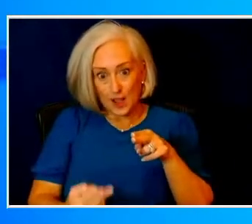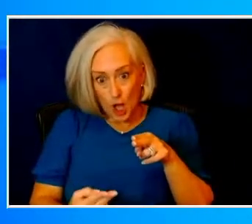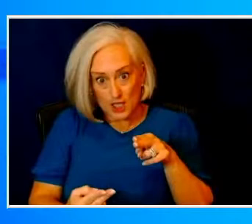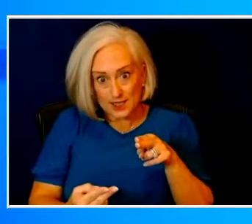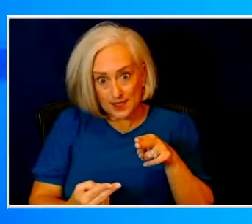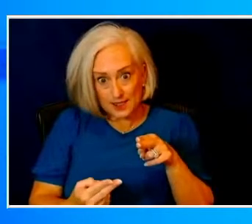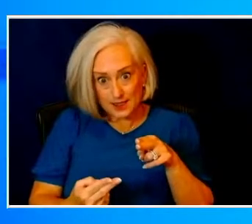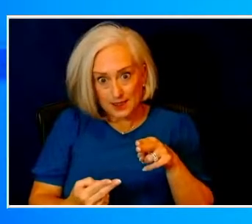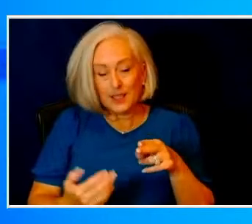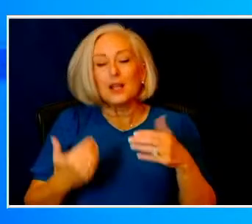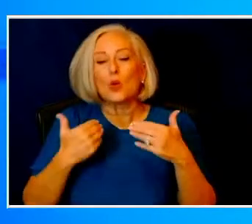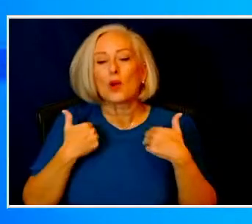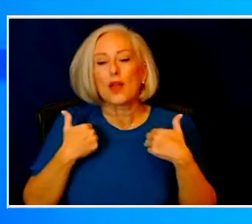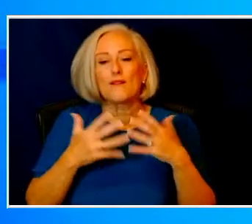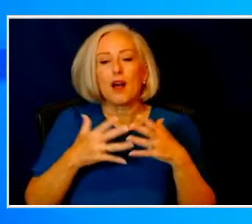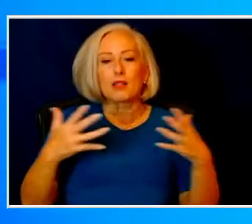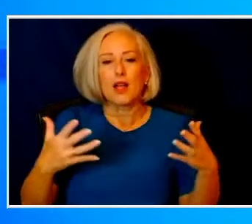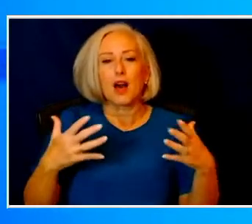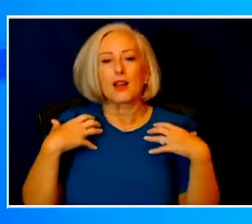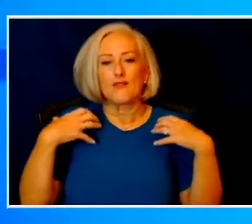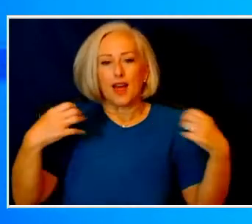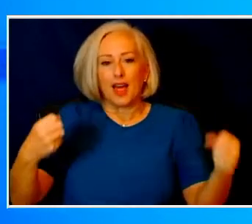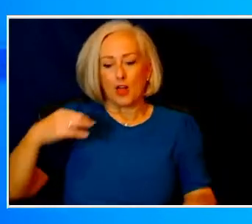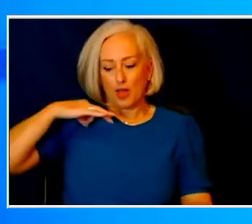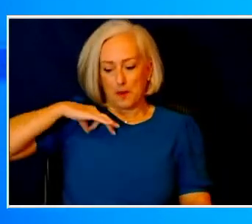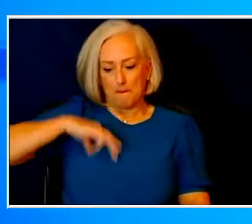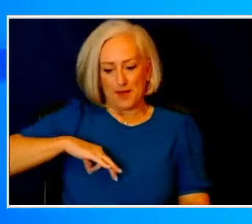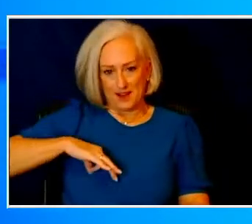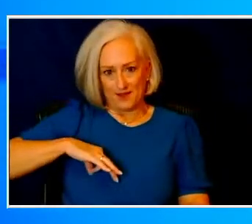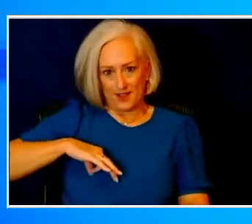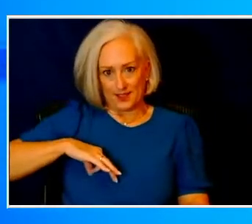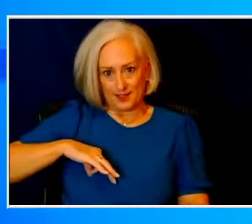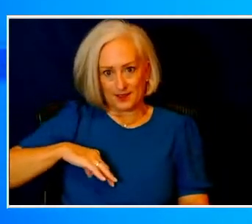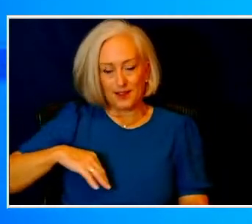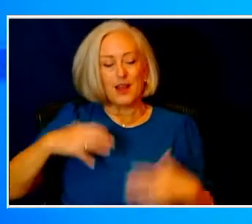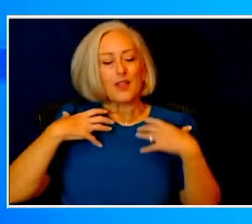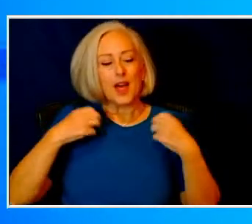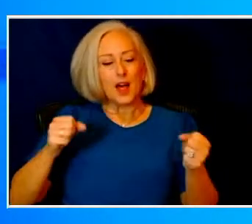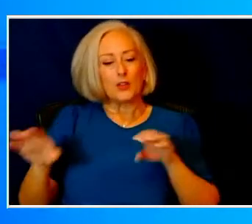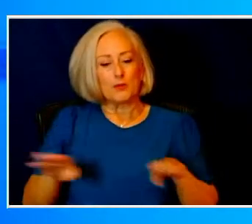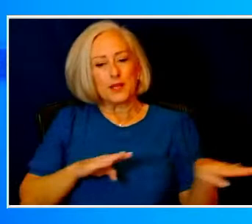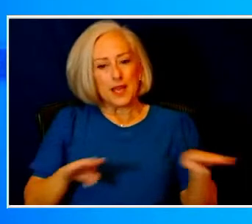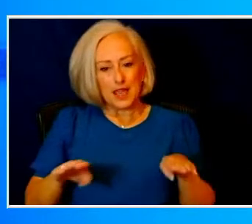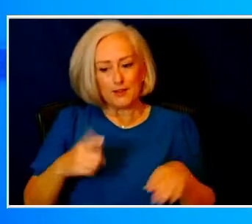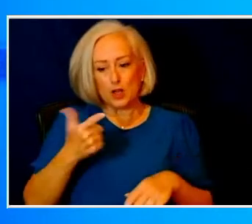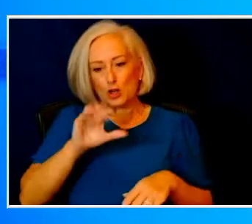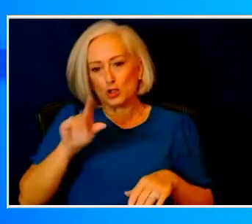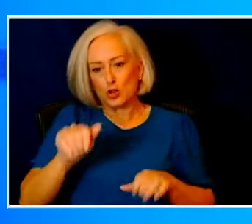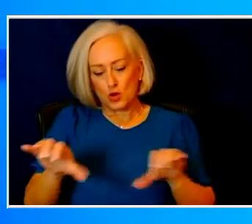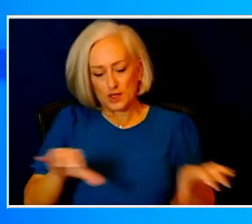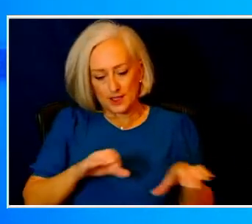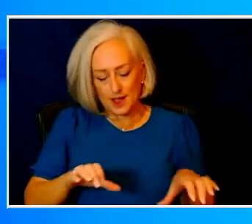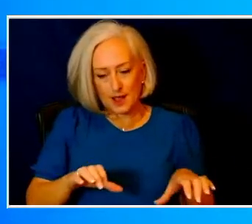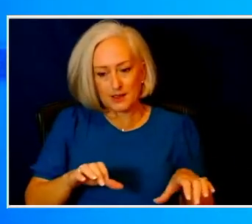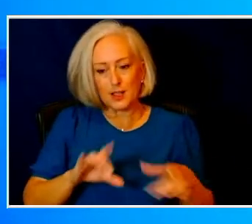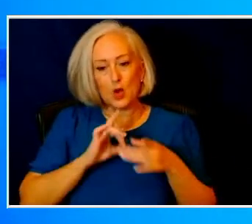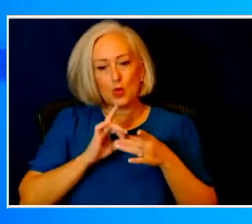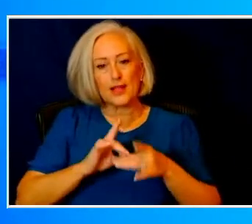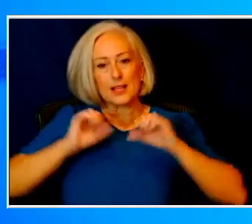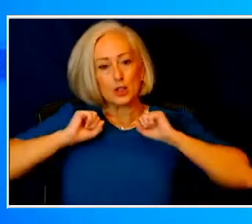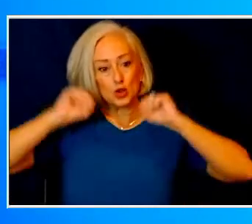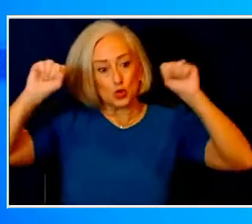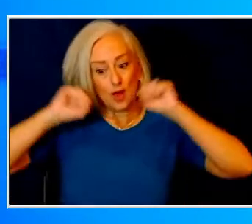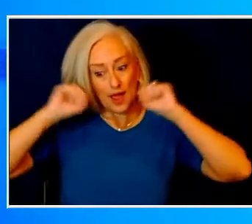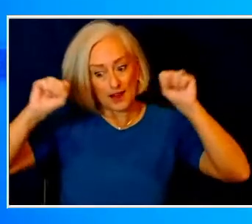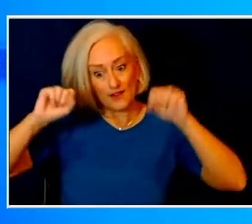health benefits of the health behaviors that Georgia's practicing, that John mentioned in exercise, that benefit your health whether or not you lose